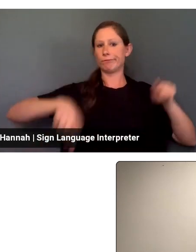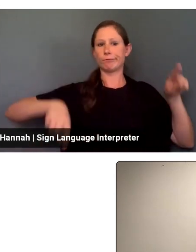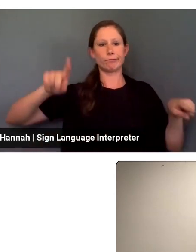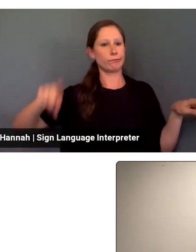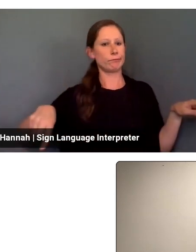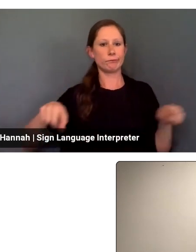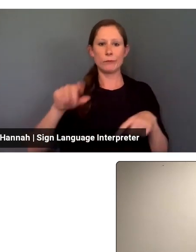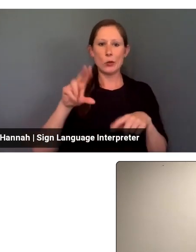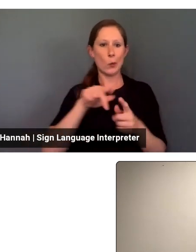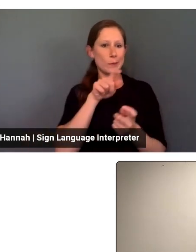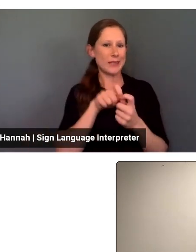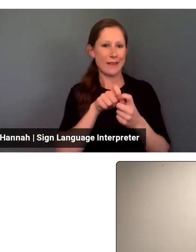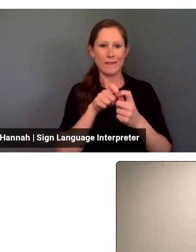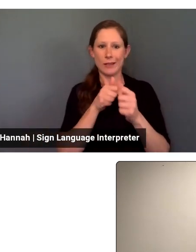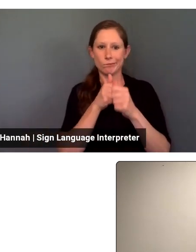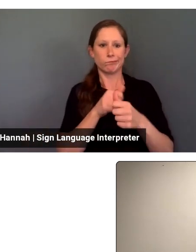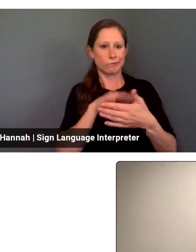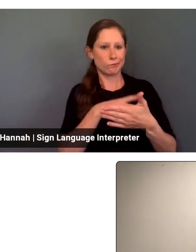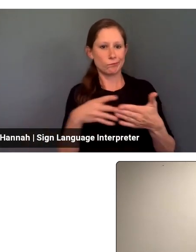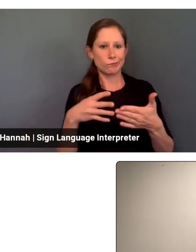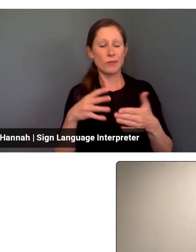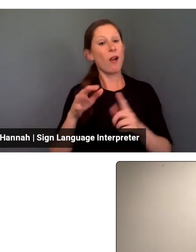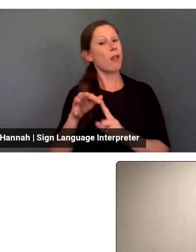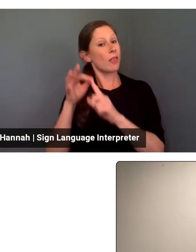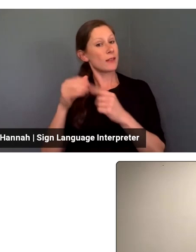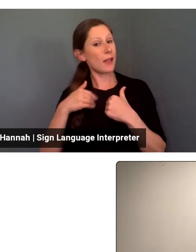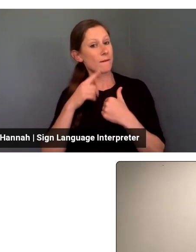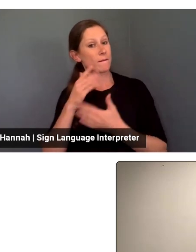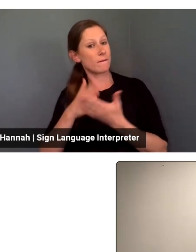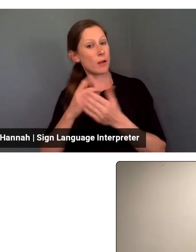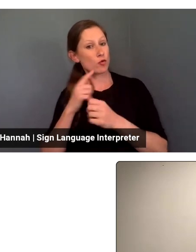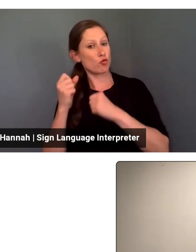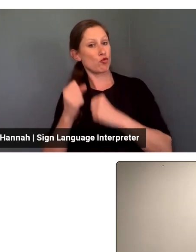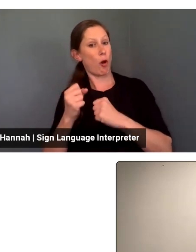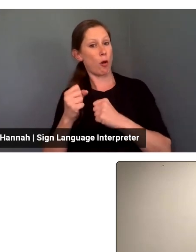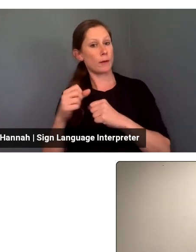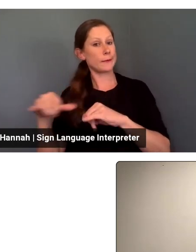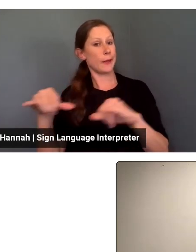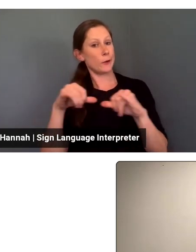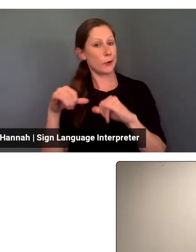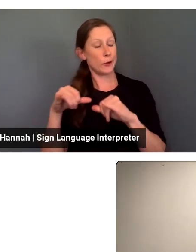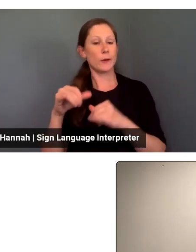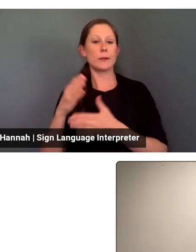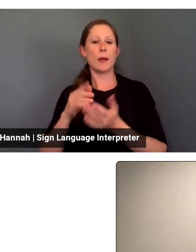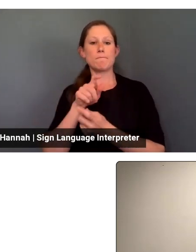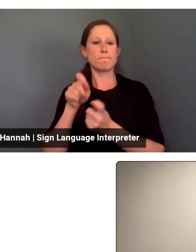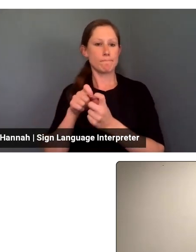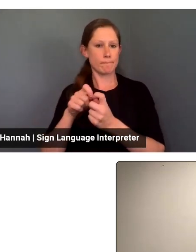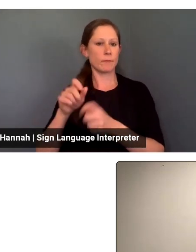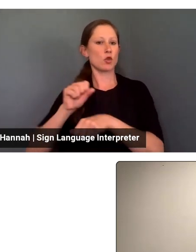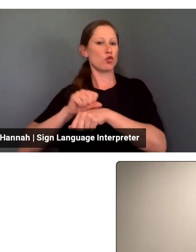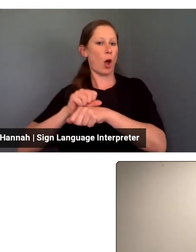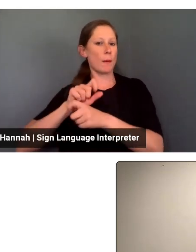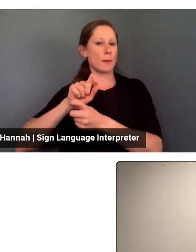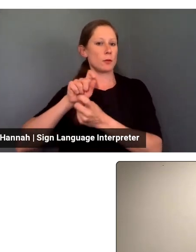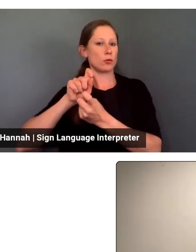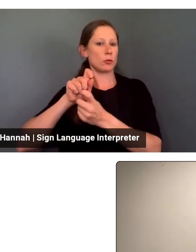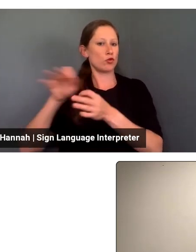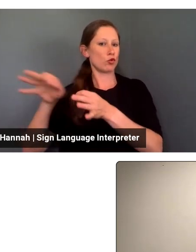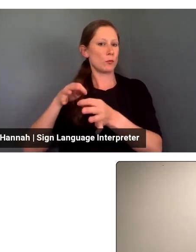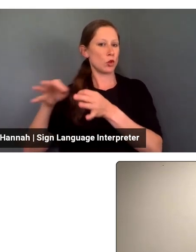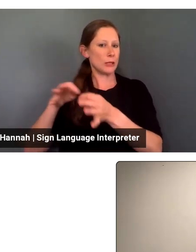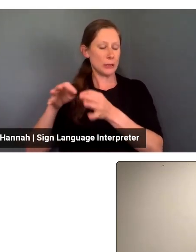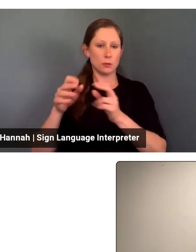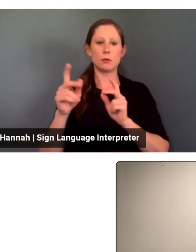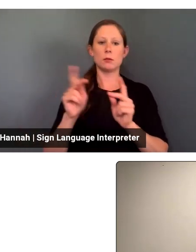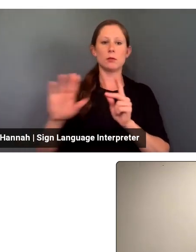you have some really strong standards that start with, calibrated job descriptions and people's roles and their